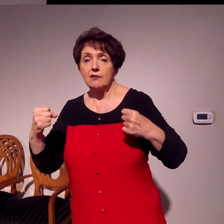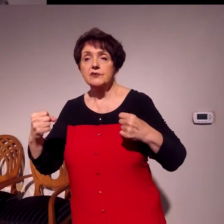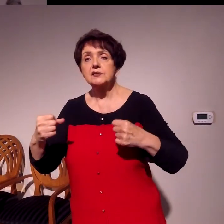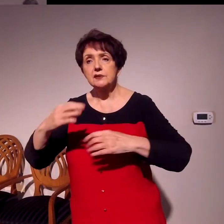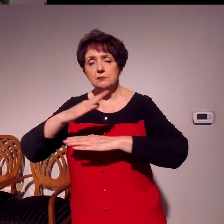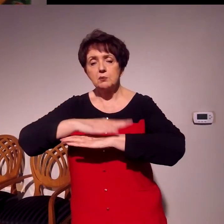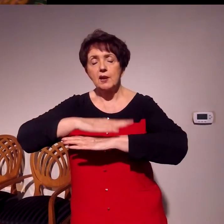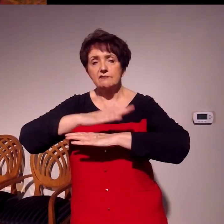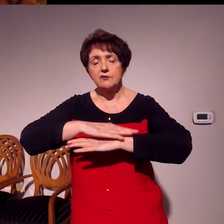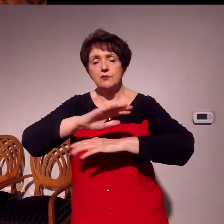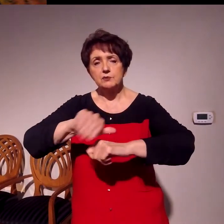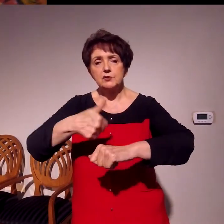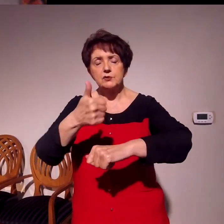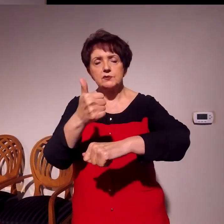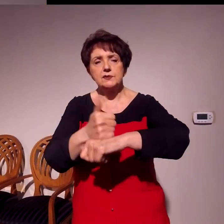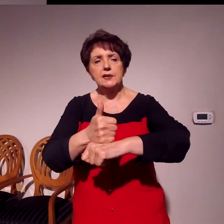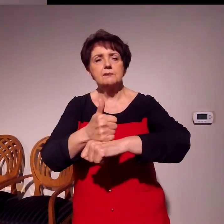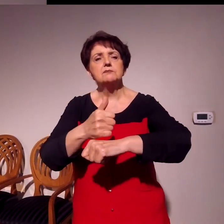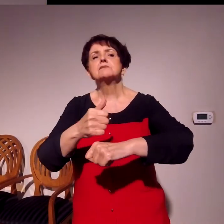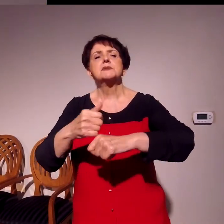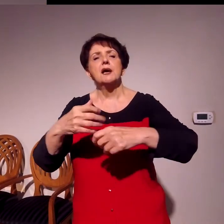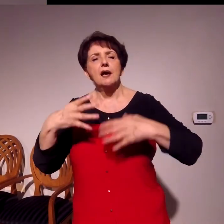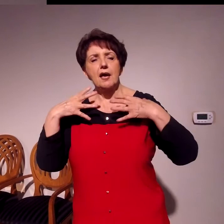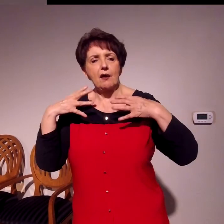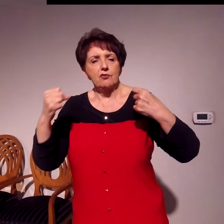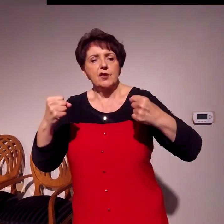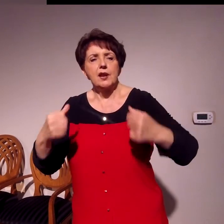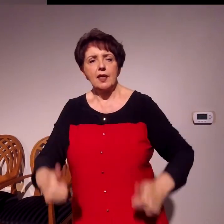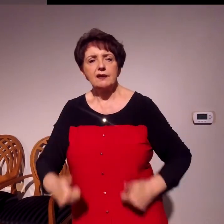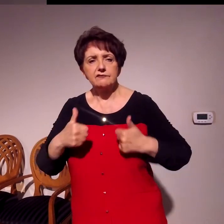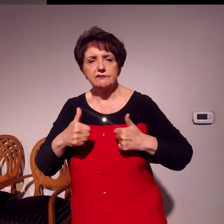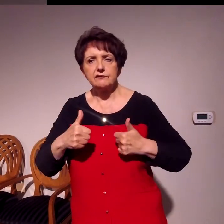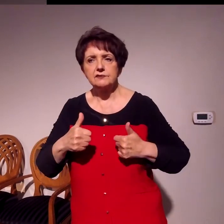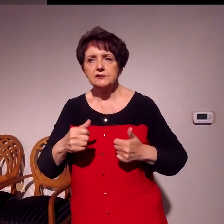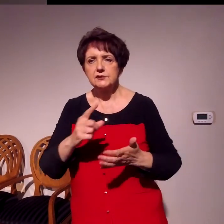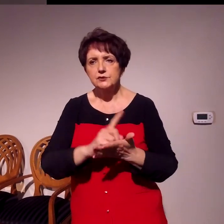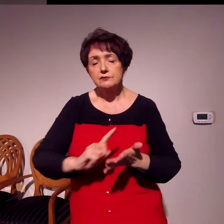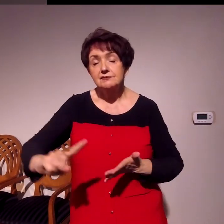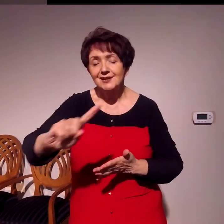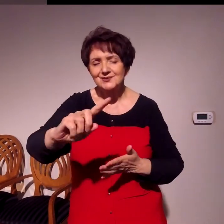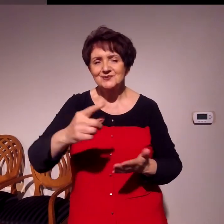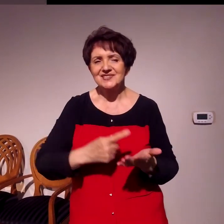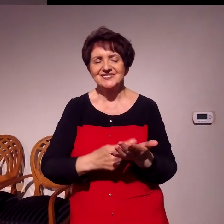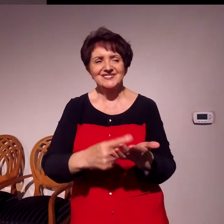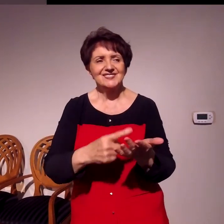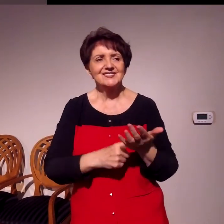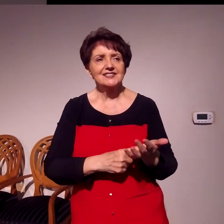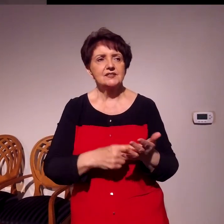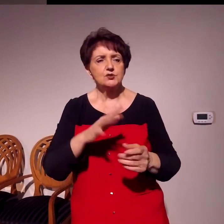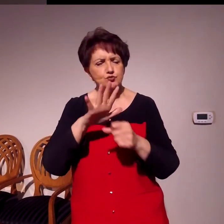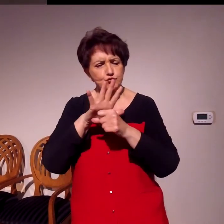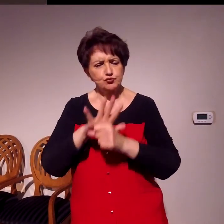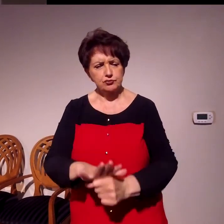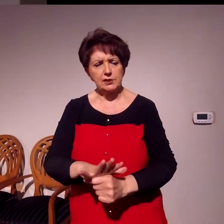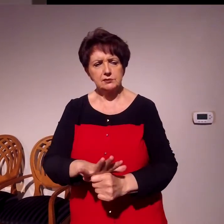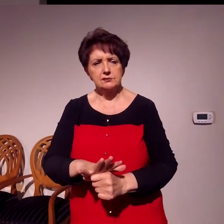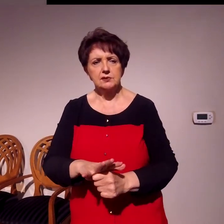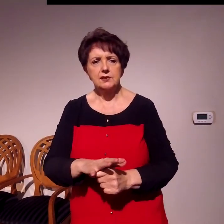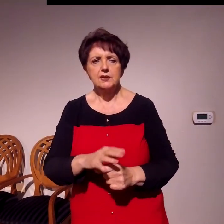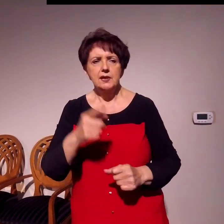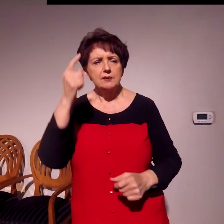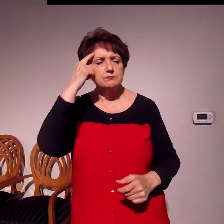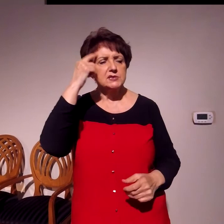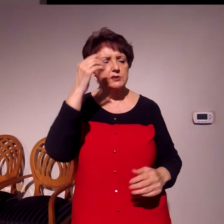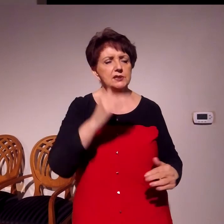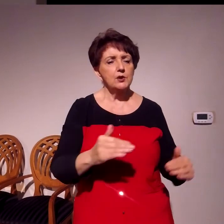on which we build a healthy life. So next week, we're going to talk about stress, and we're going to talk about mental equivalence.